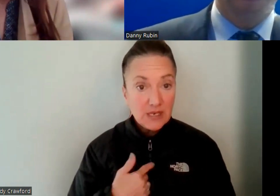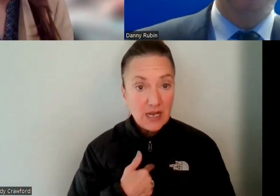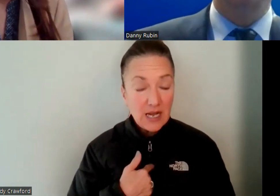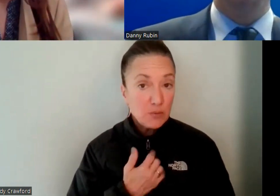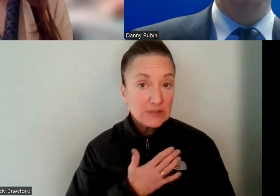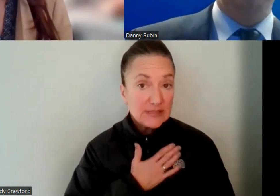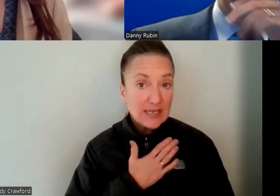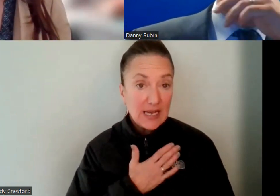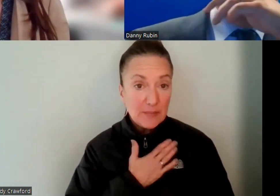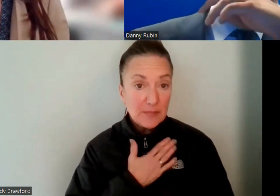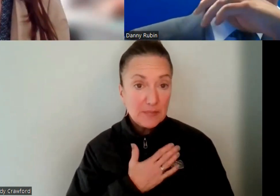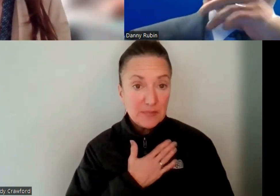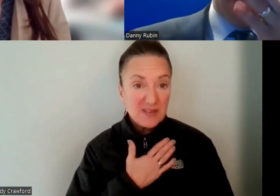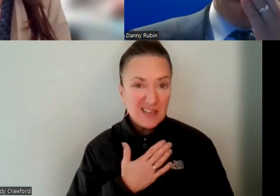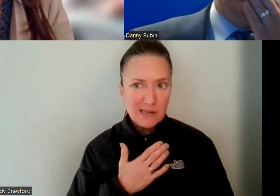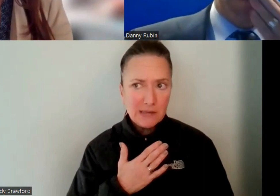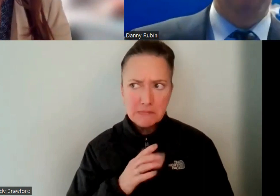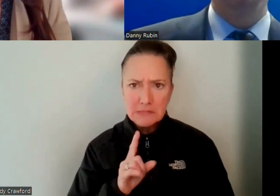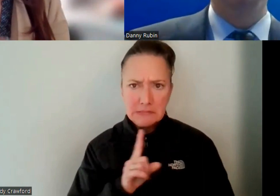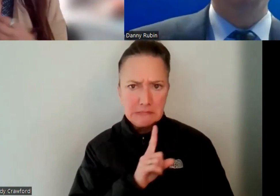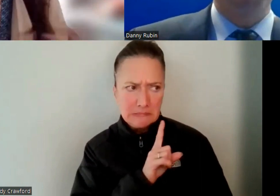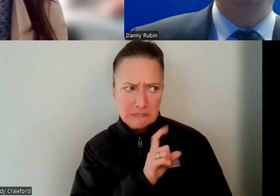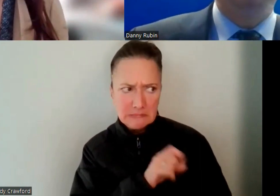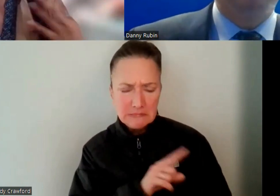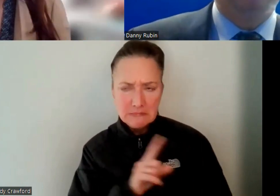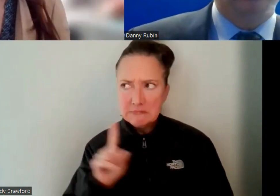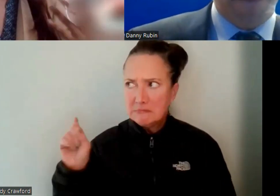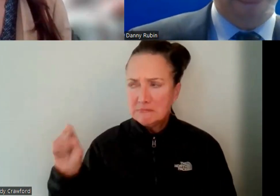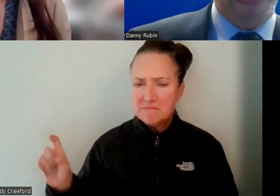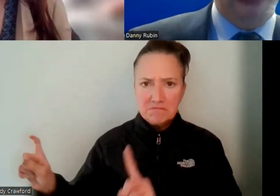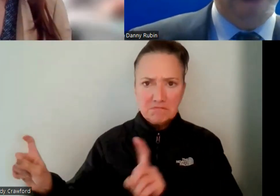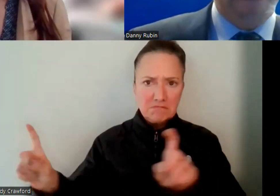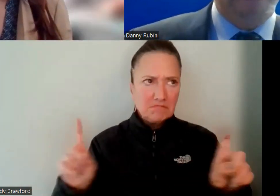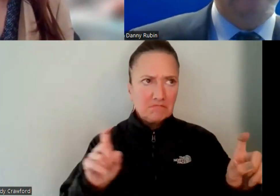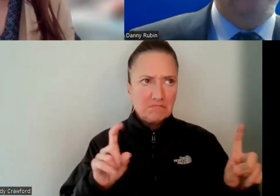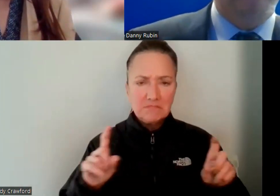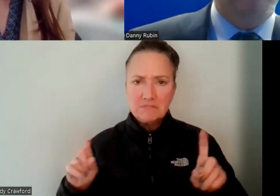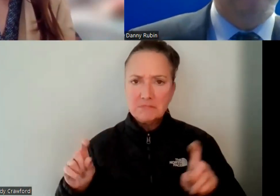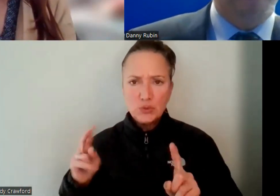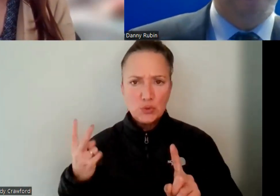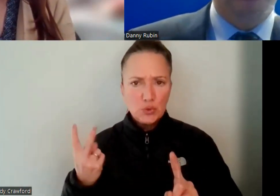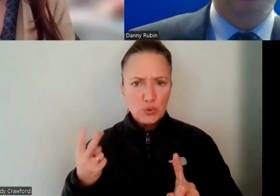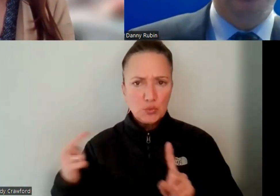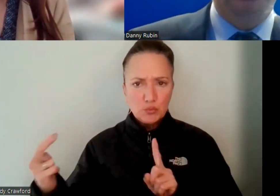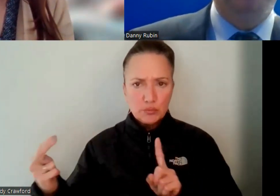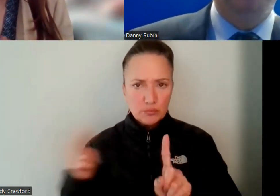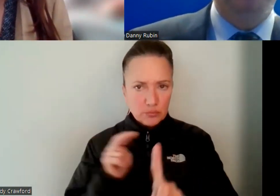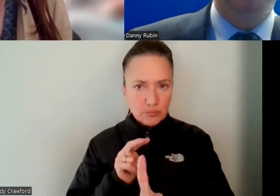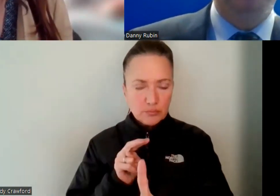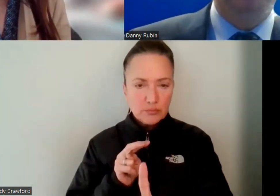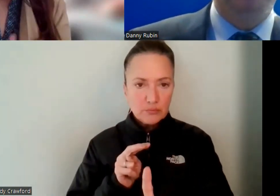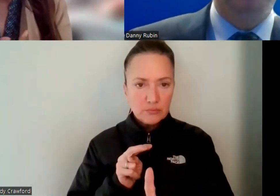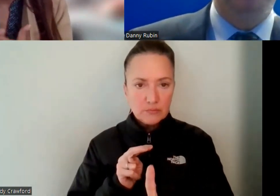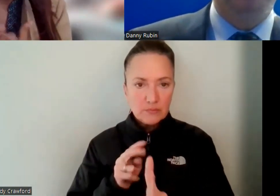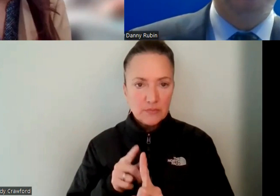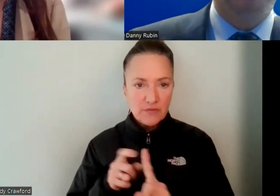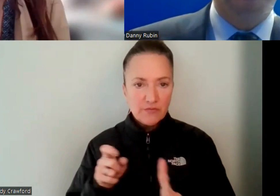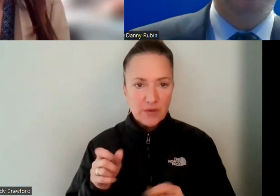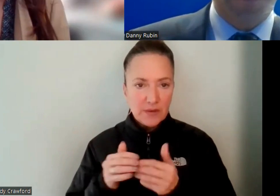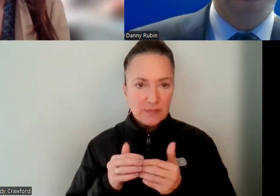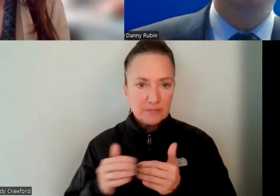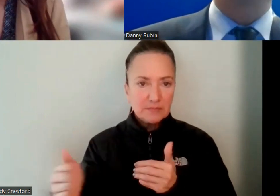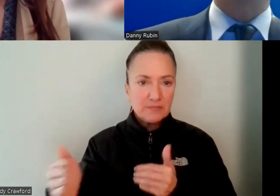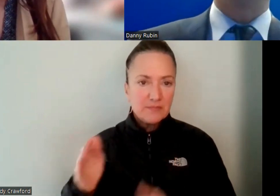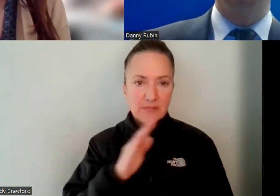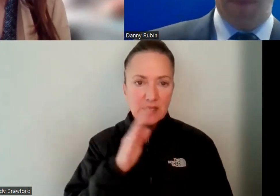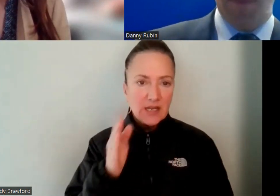the pharmacy manager rather than just the coworker, just to get two points of views, I guess. And from then on, I never set out